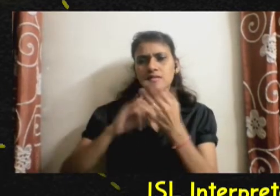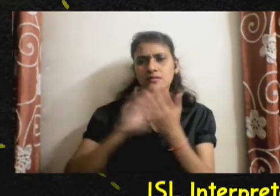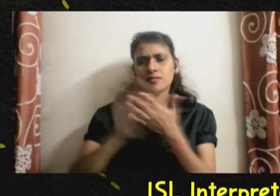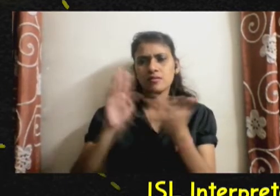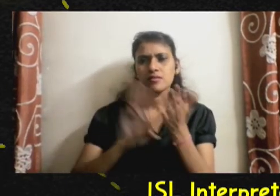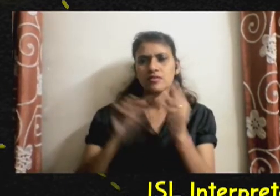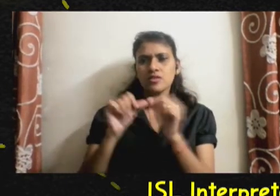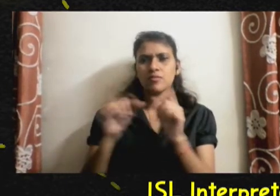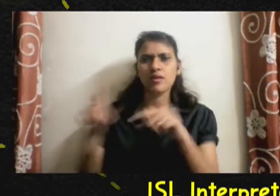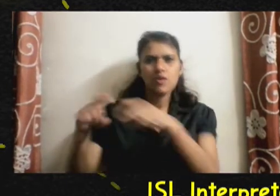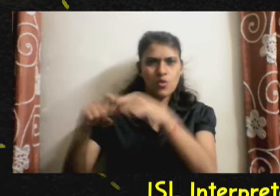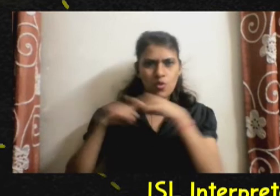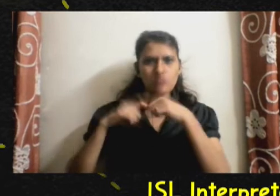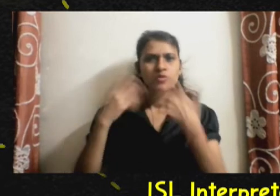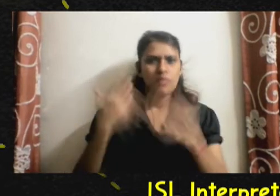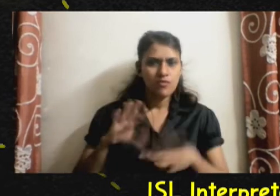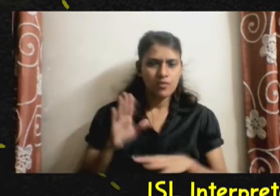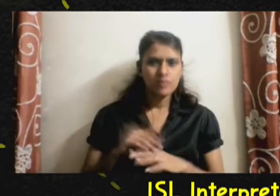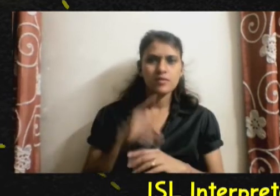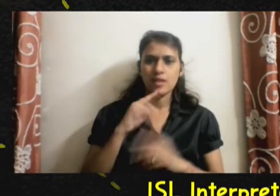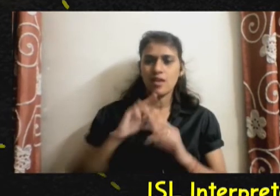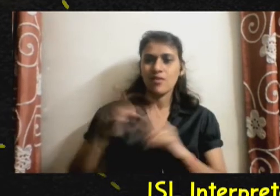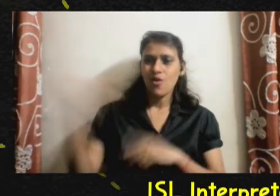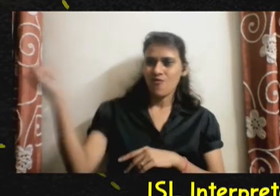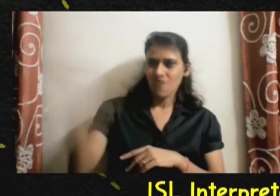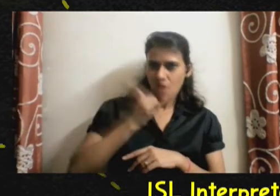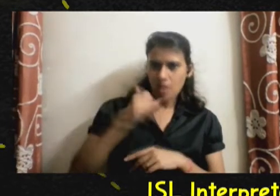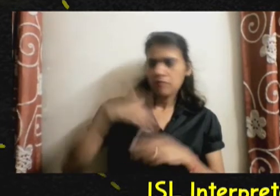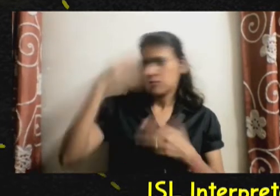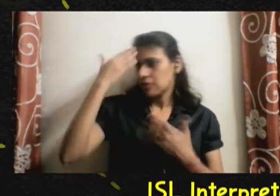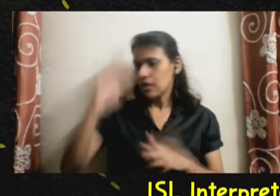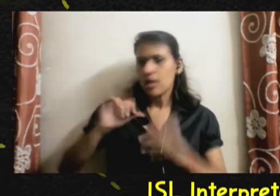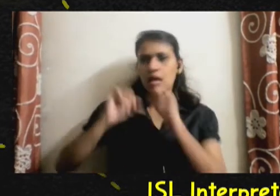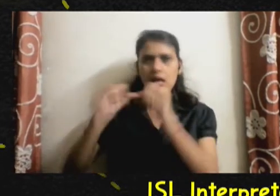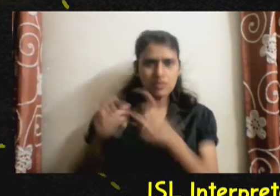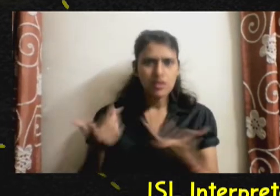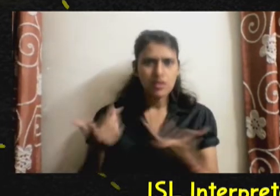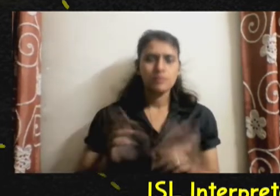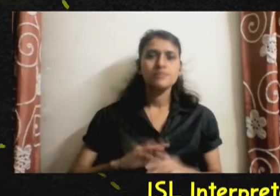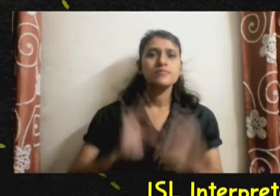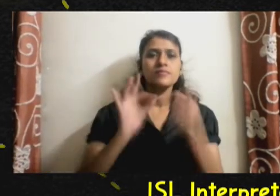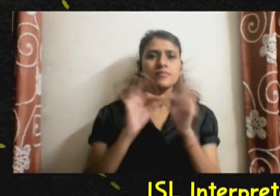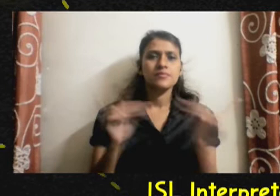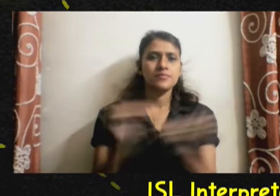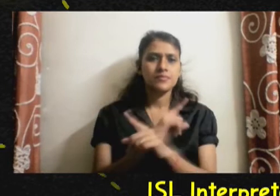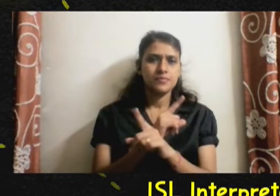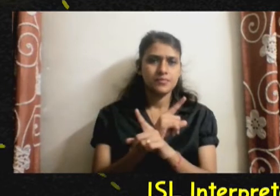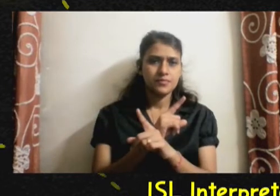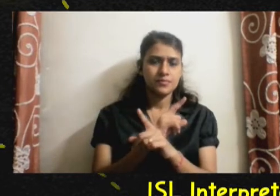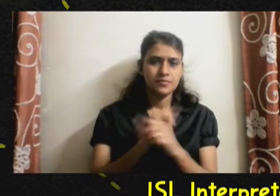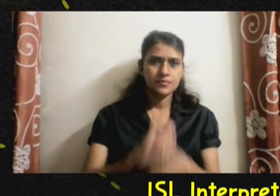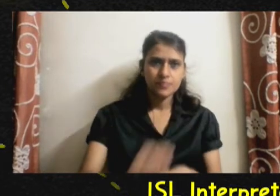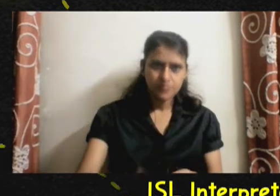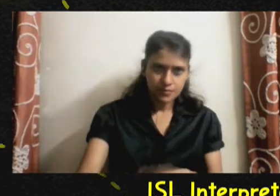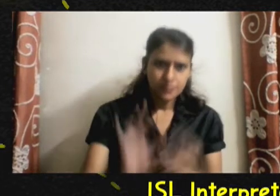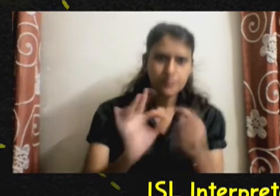someone who's called you and you don't know how to help them out because of issues related to the pandemic or whatever the context